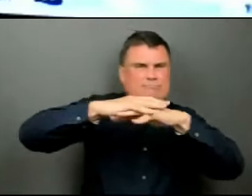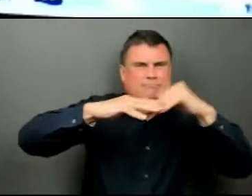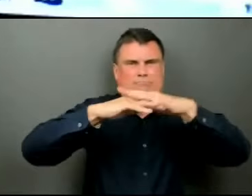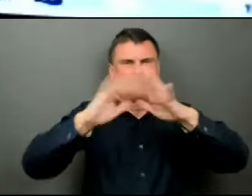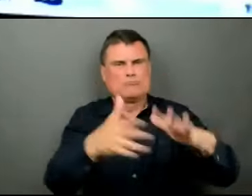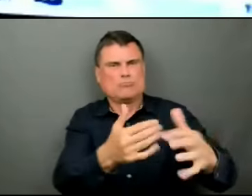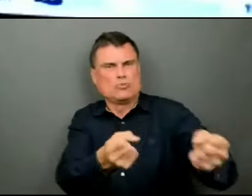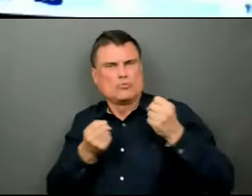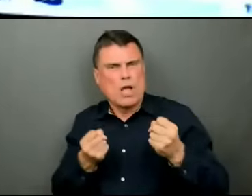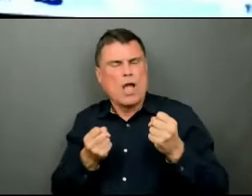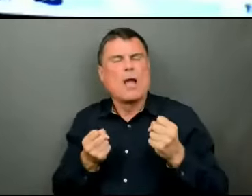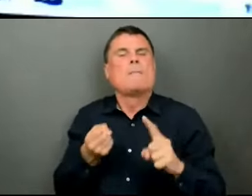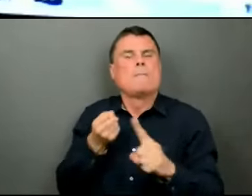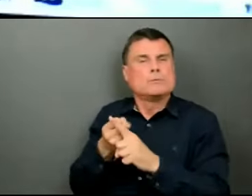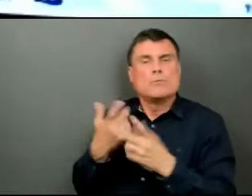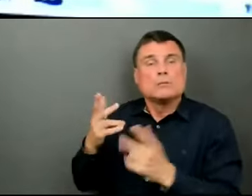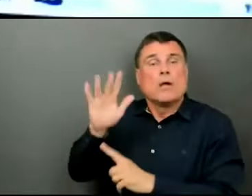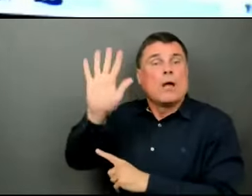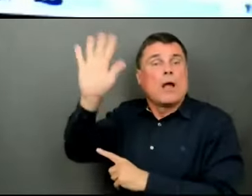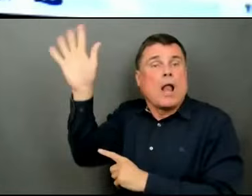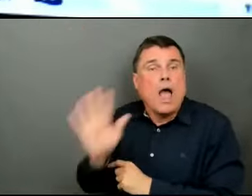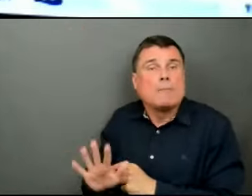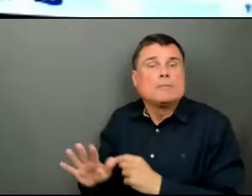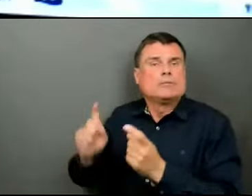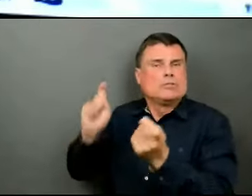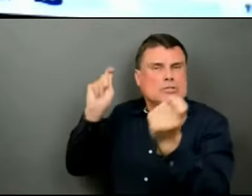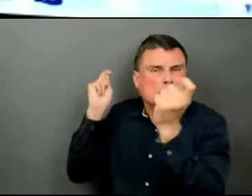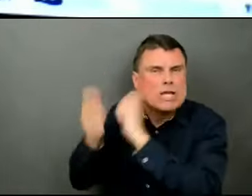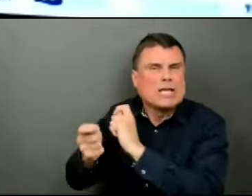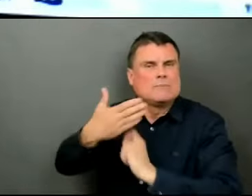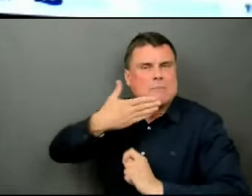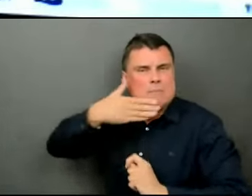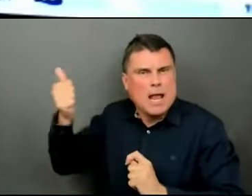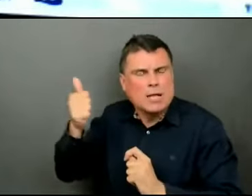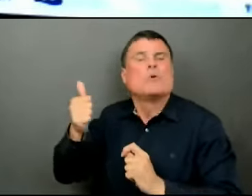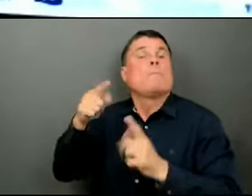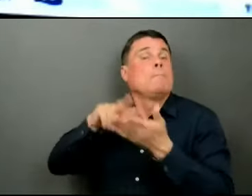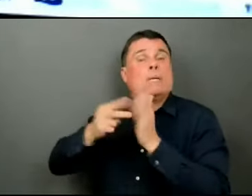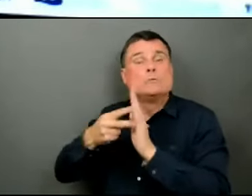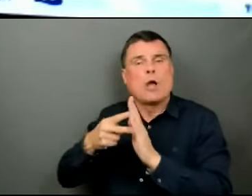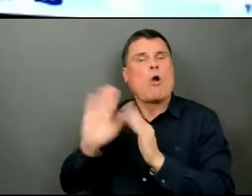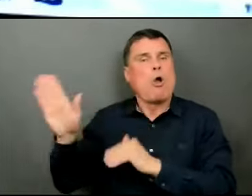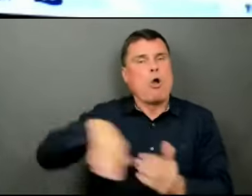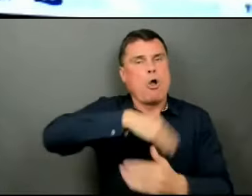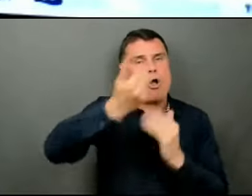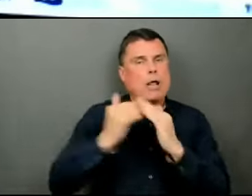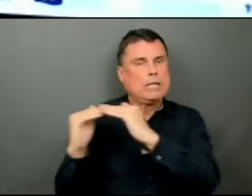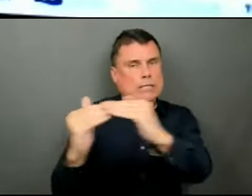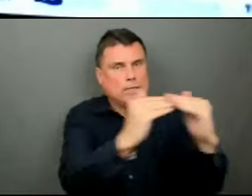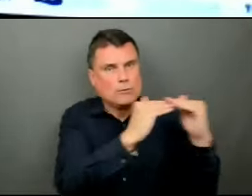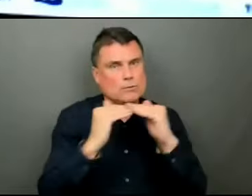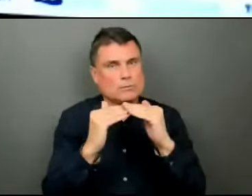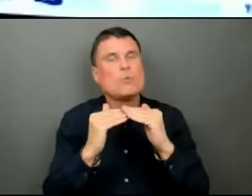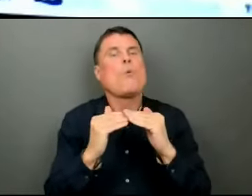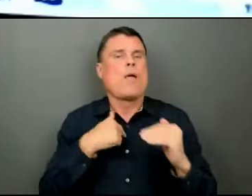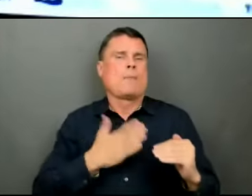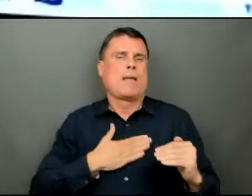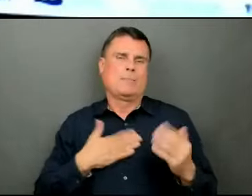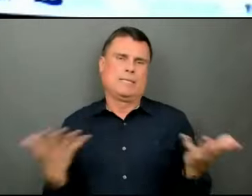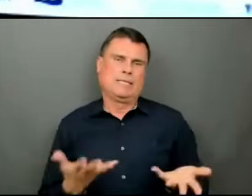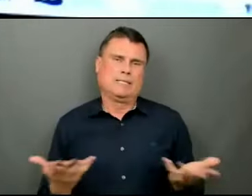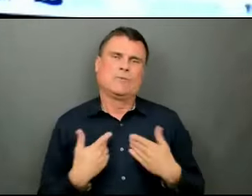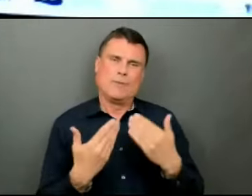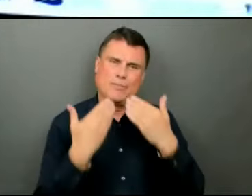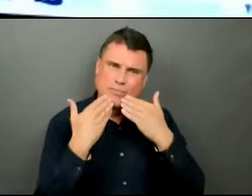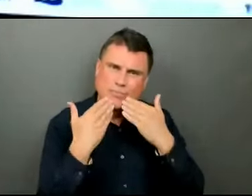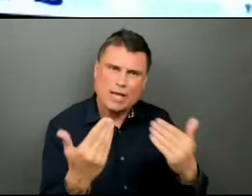also will create more equitable and inclusive communities. I'm delighted to be here. Thank you very much to everyone who has put so